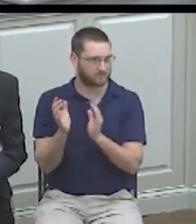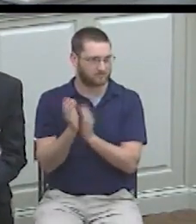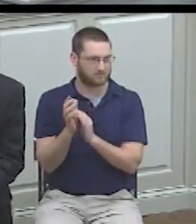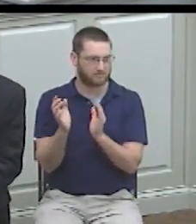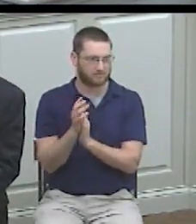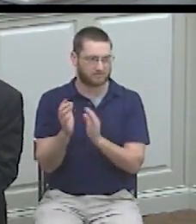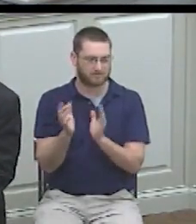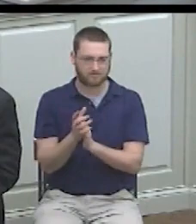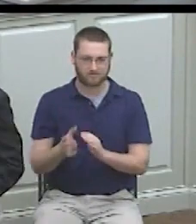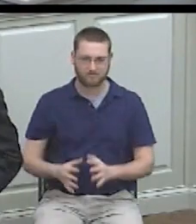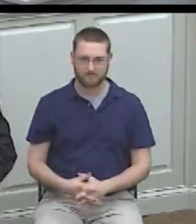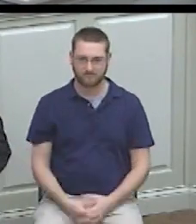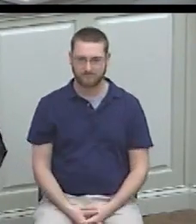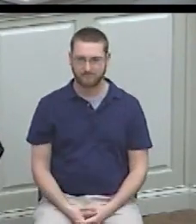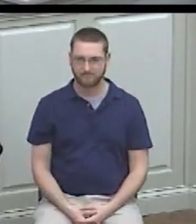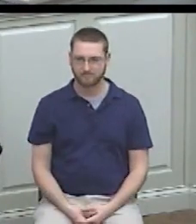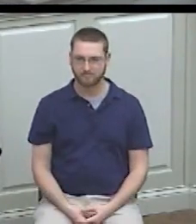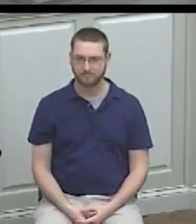Hey.